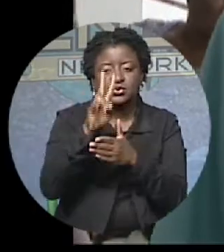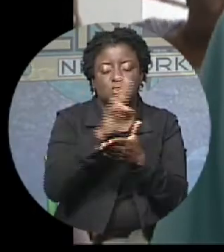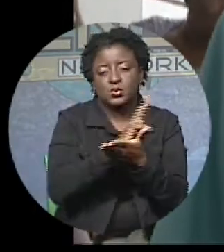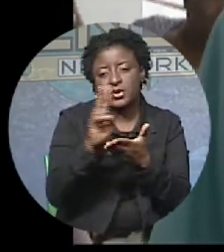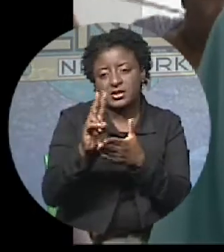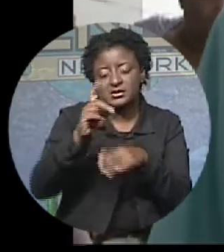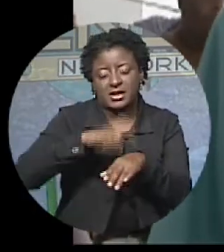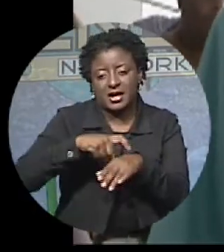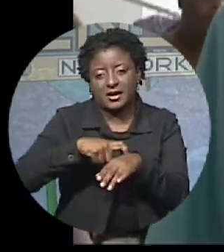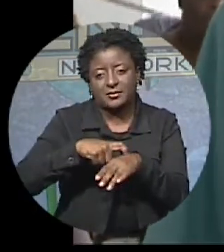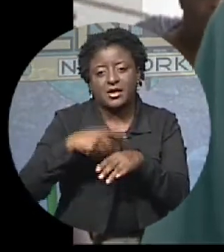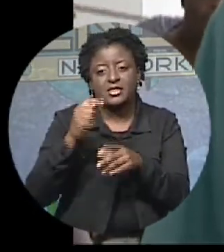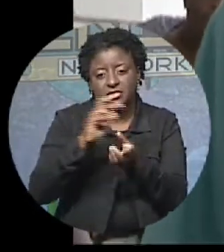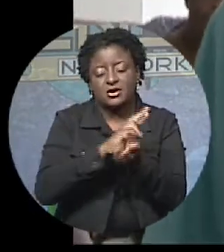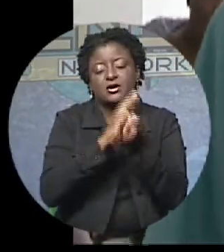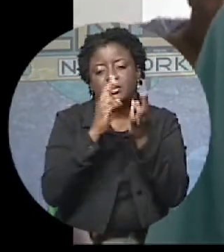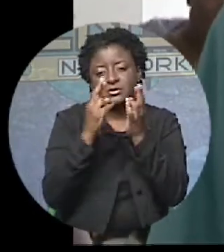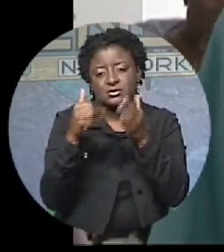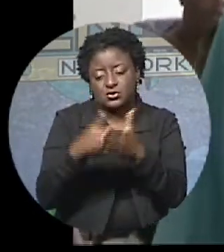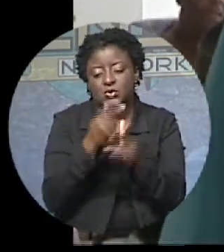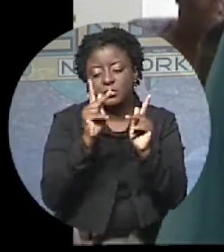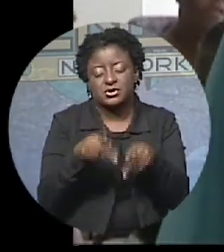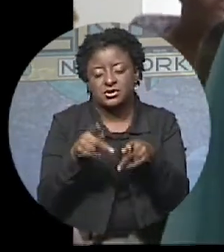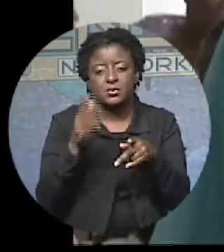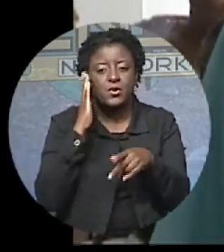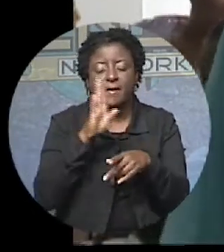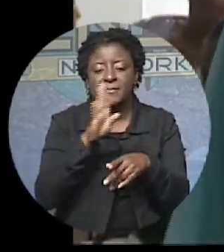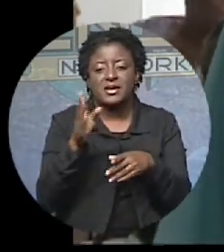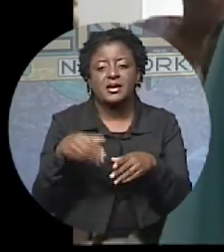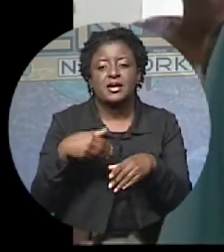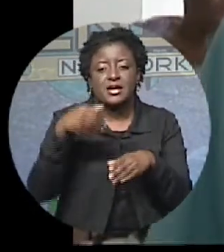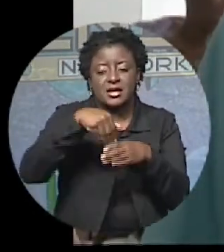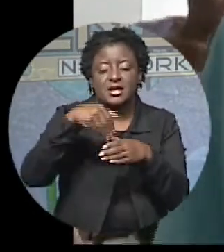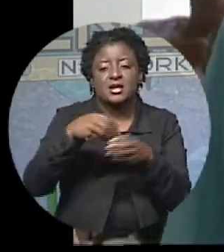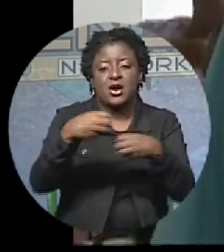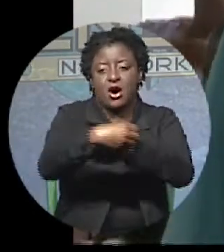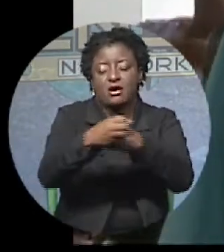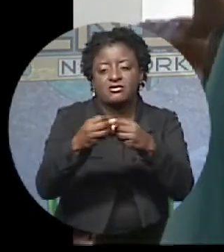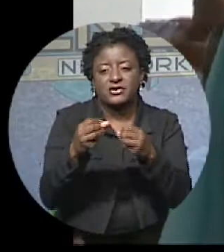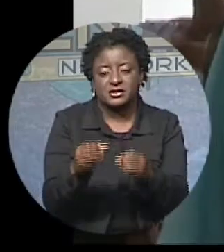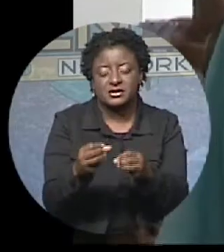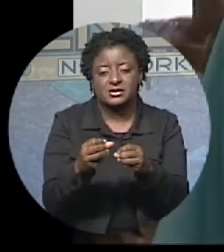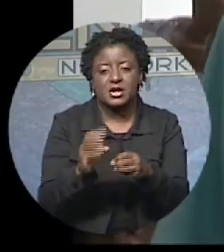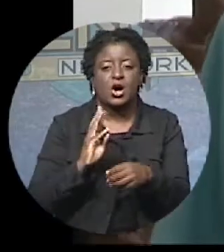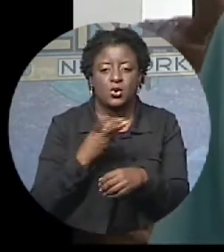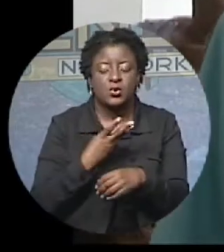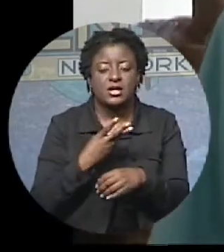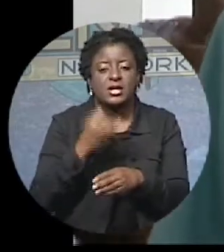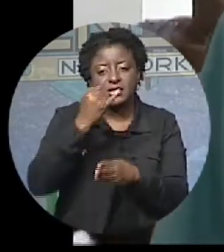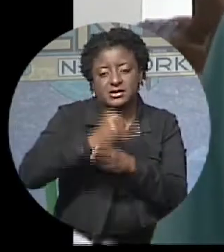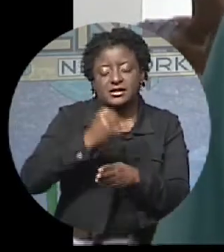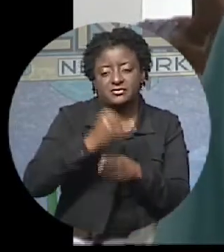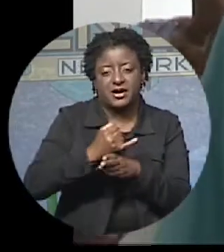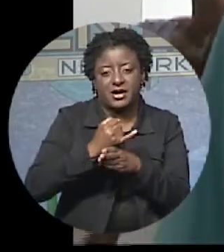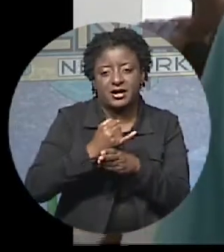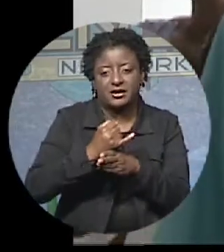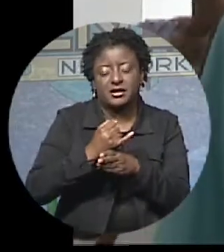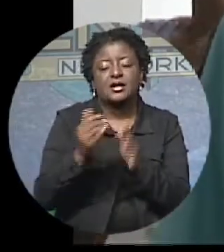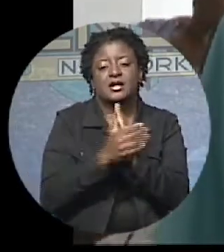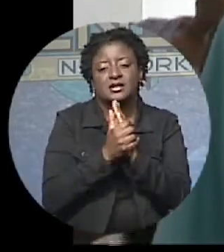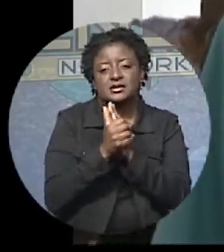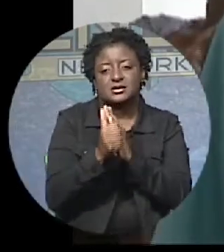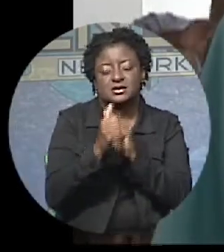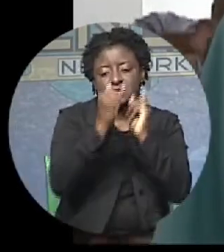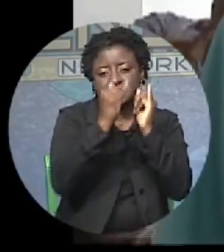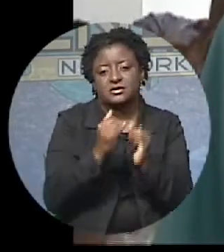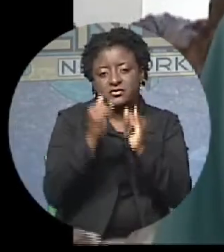replacement will be in office. Fortunately for us, we were able to identify a very competent individual to spearhead